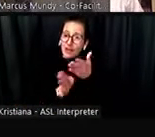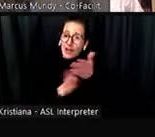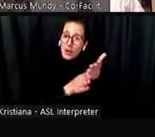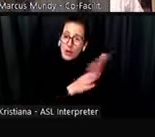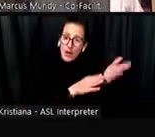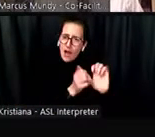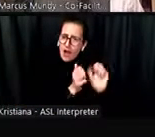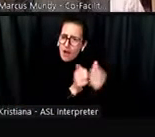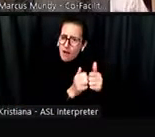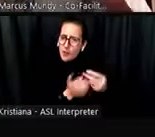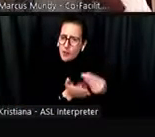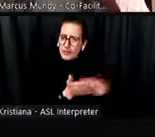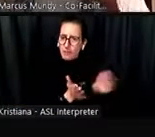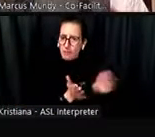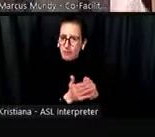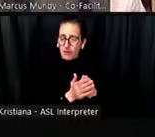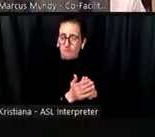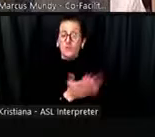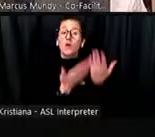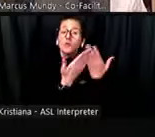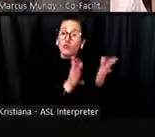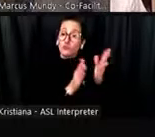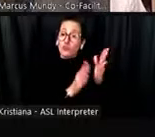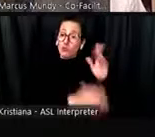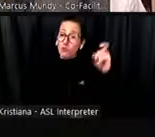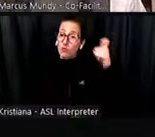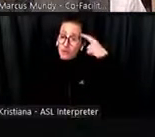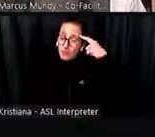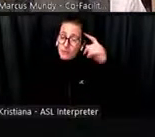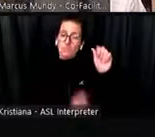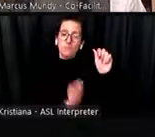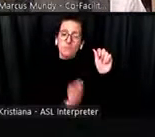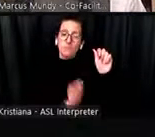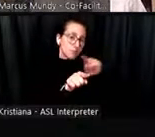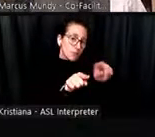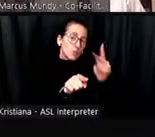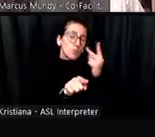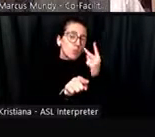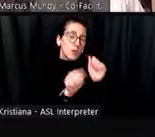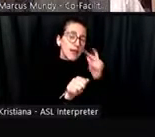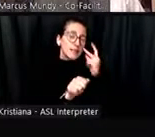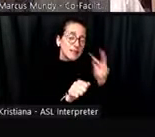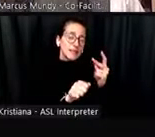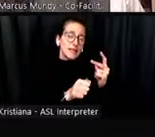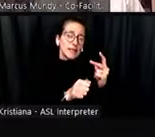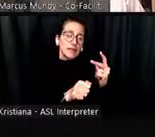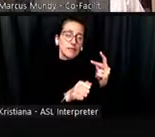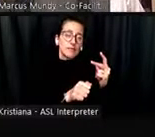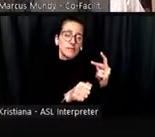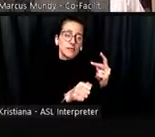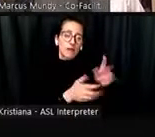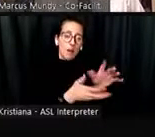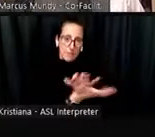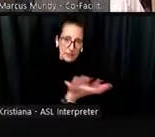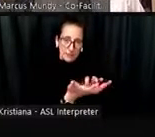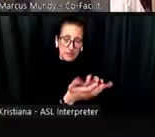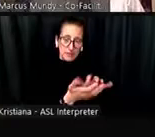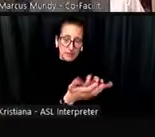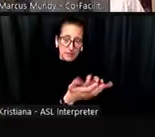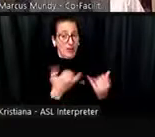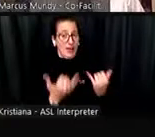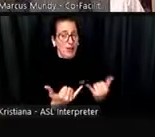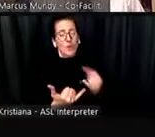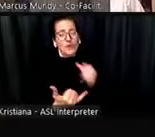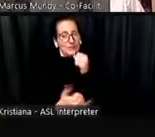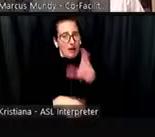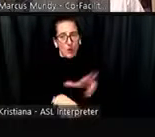the general government, that is where you can see a mix. Now this year is not a very typical year, and part of the reason